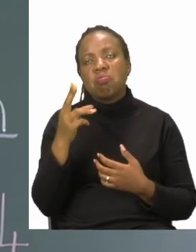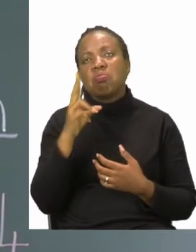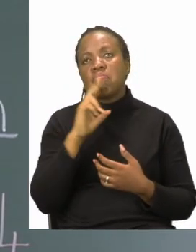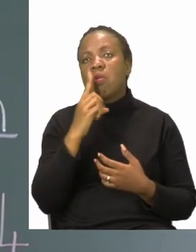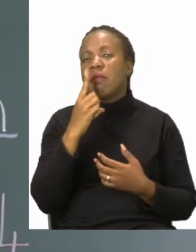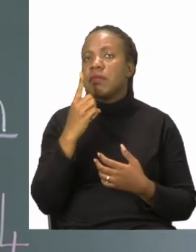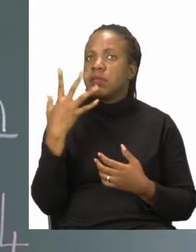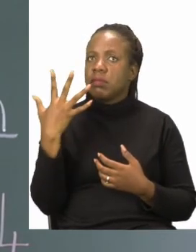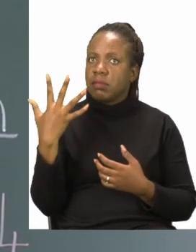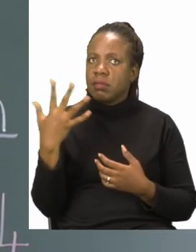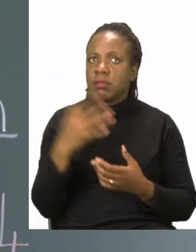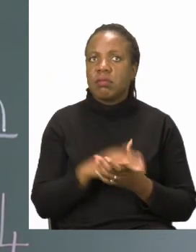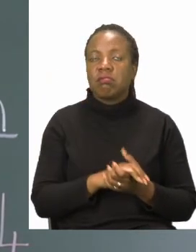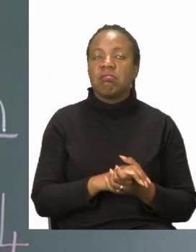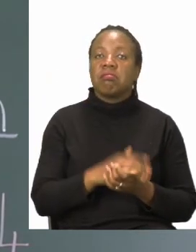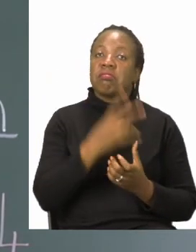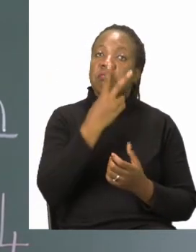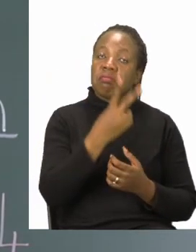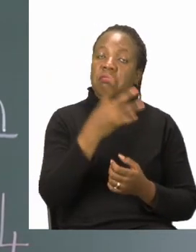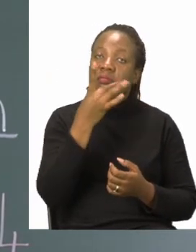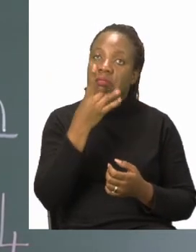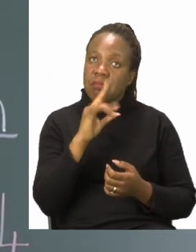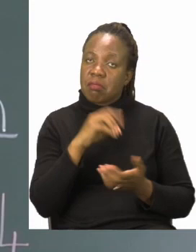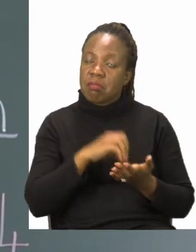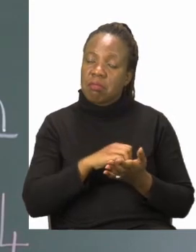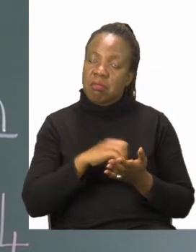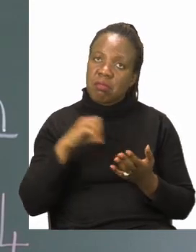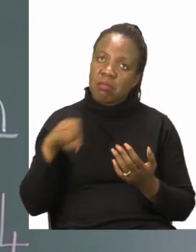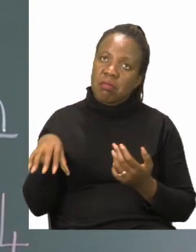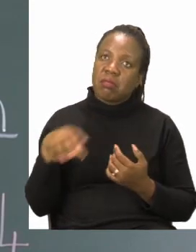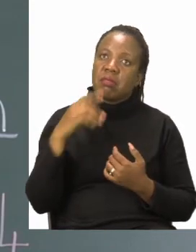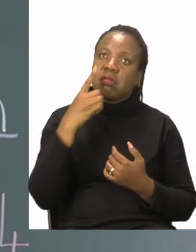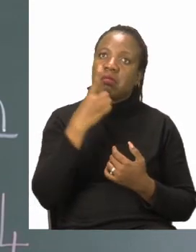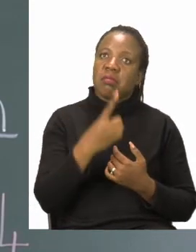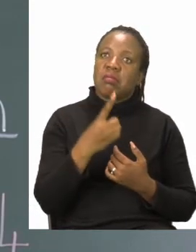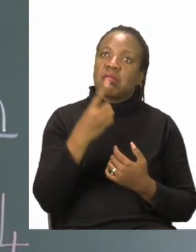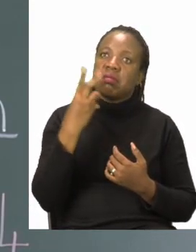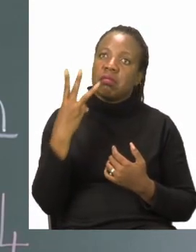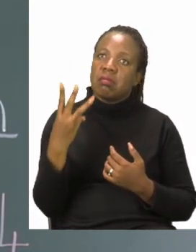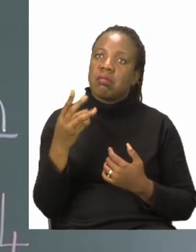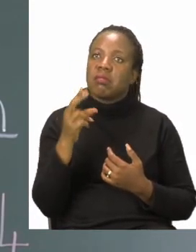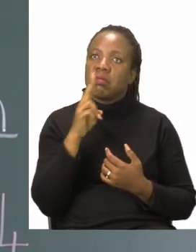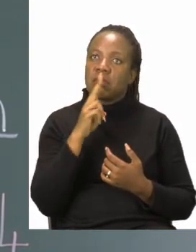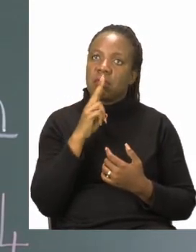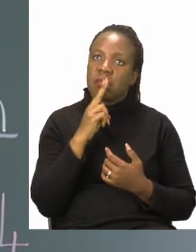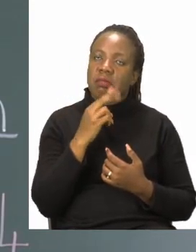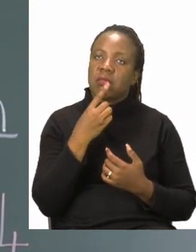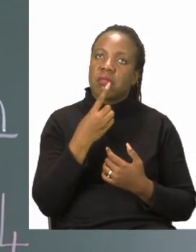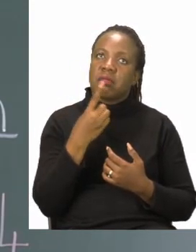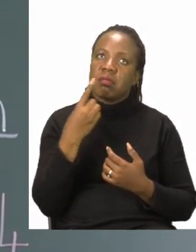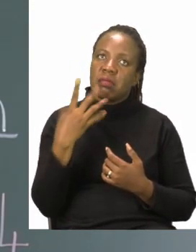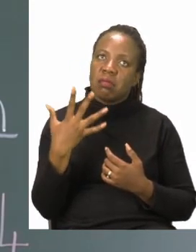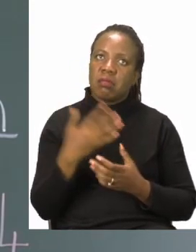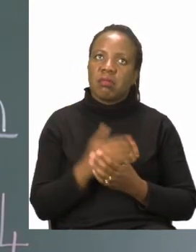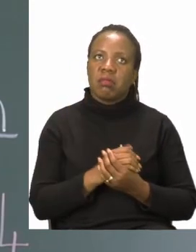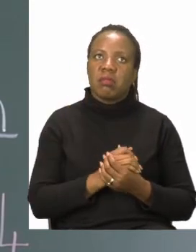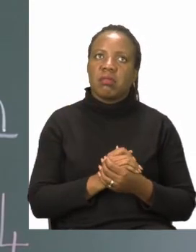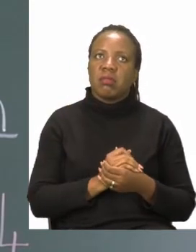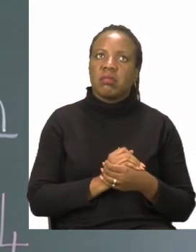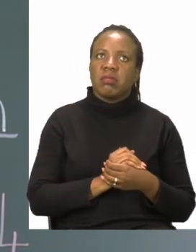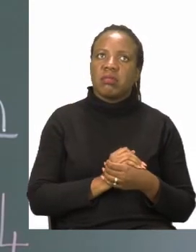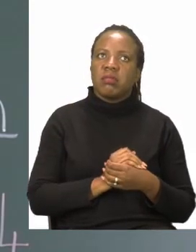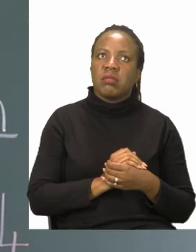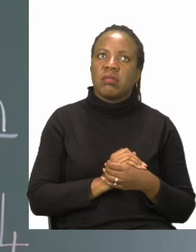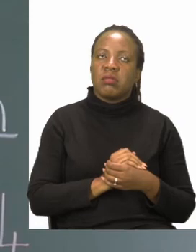28 minus 13 equals 15. Okay,